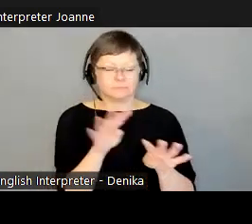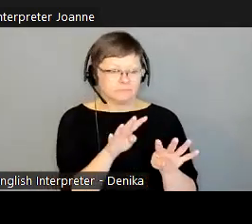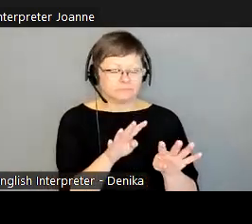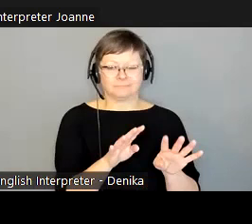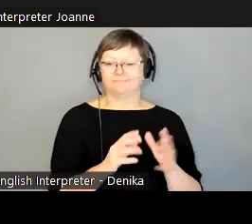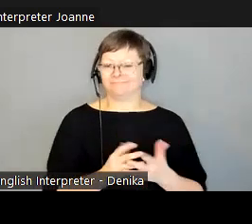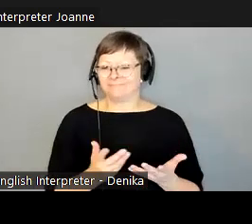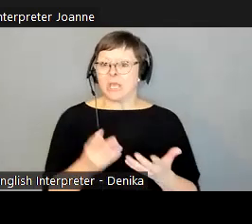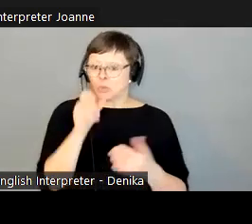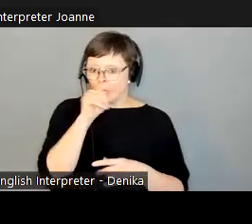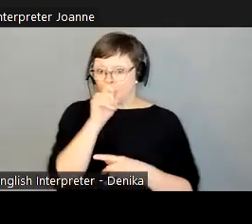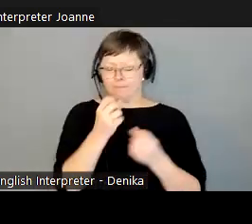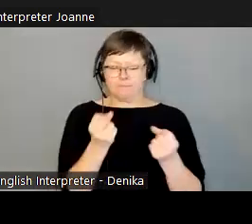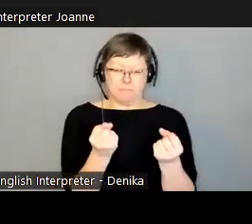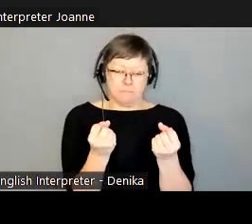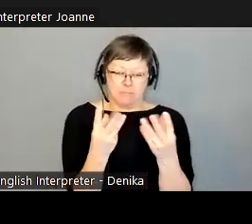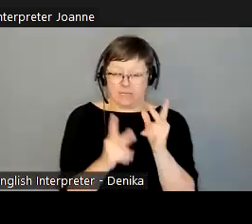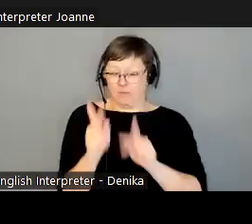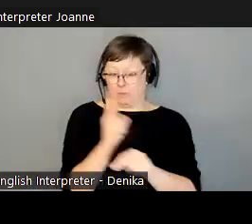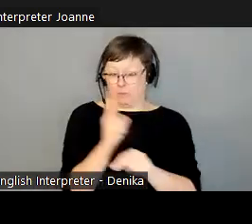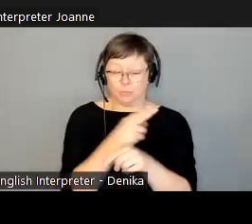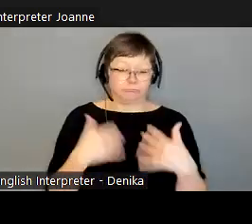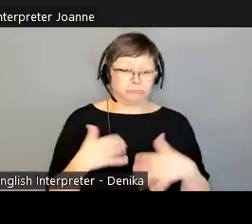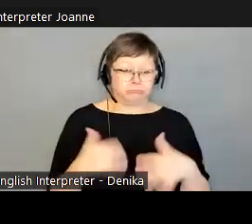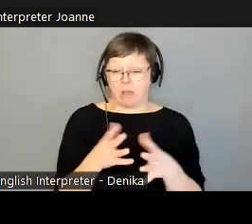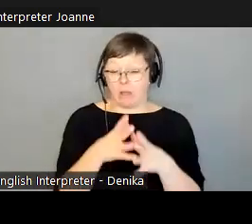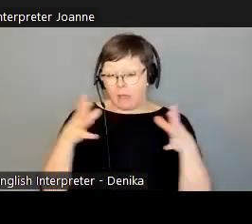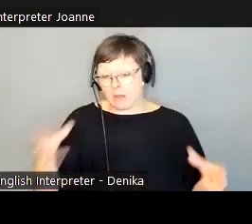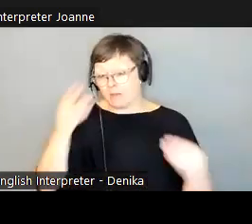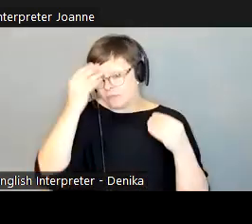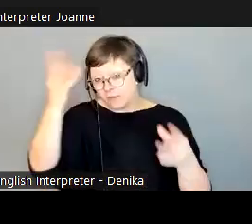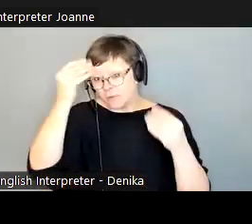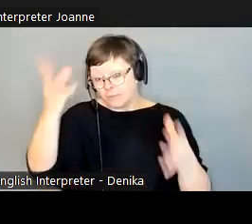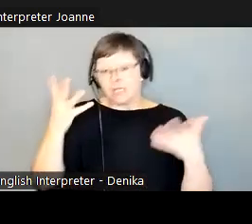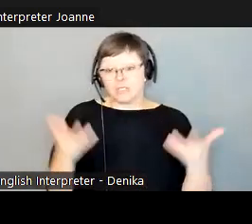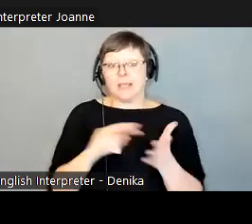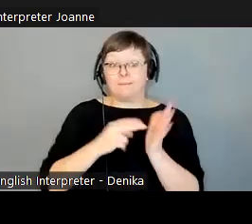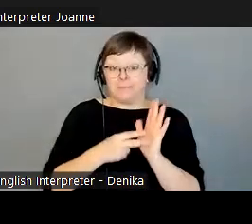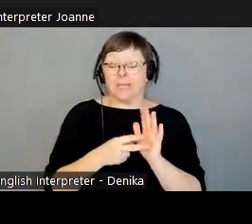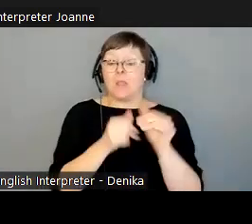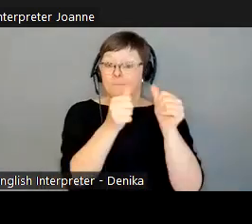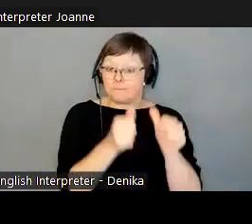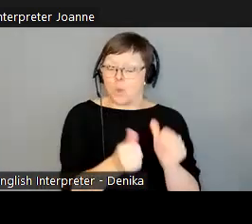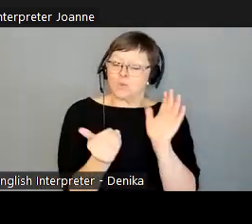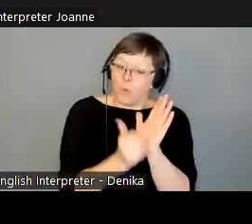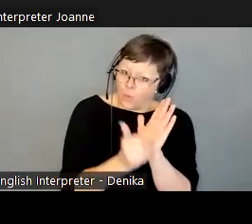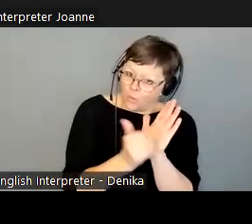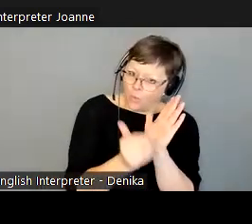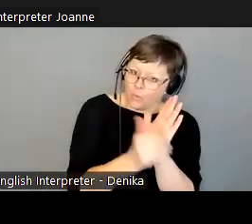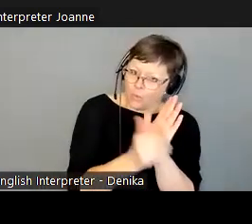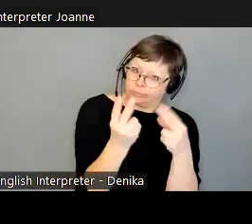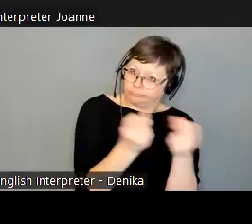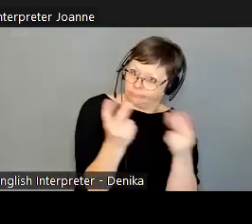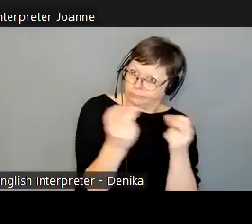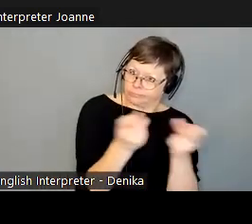many users, because there's so much content, we find that you should post more often so your posts don't get lost in the